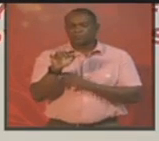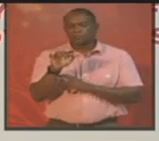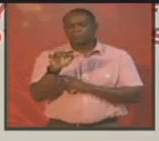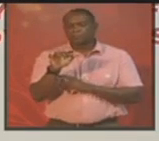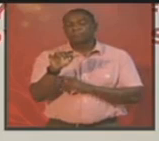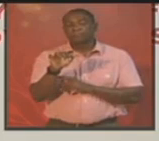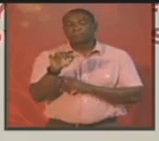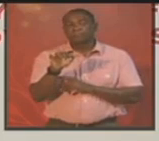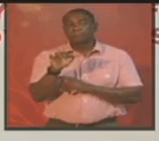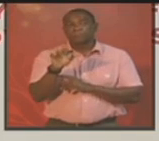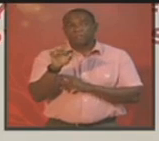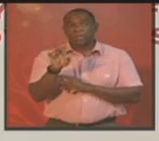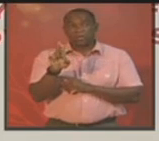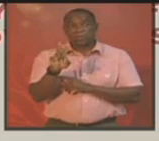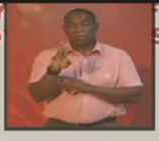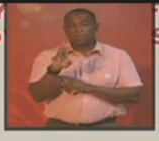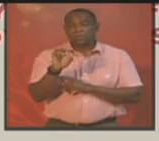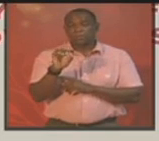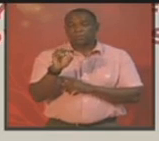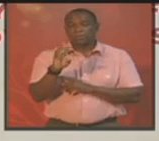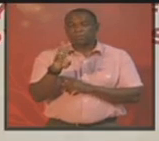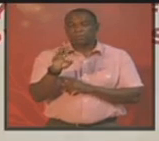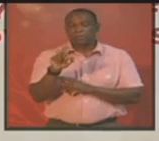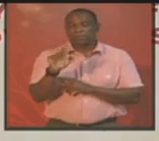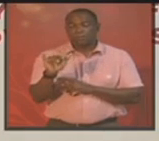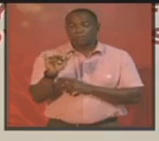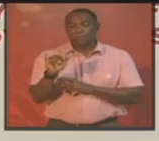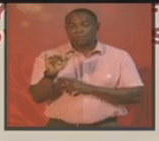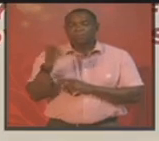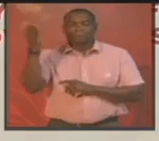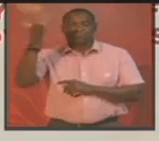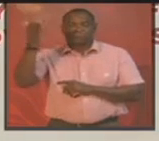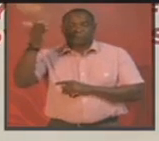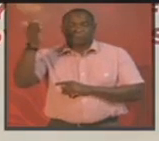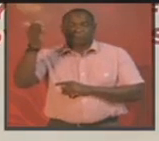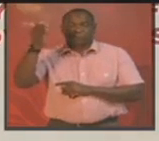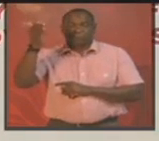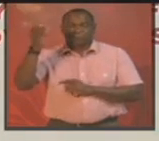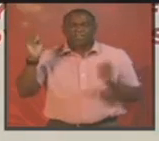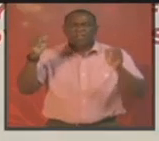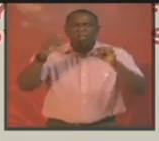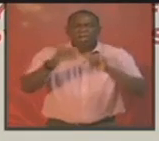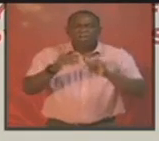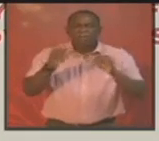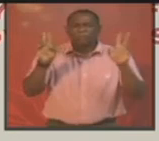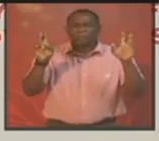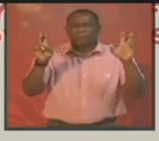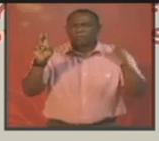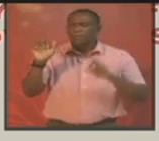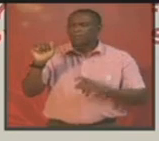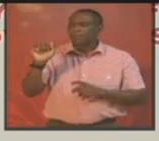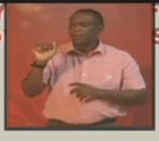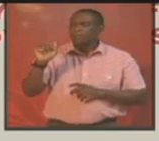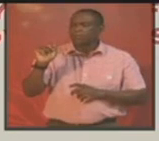the Atlantic Conference. He